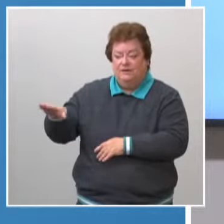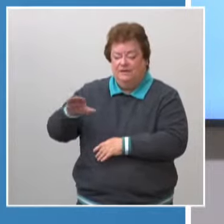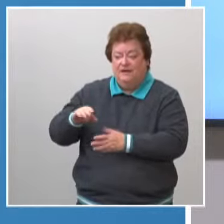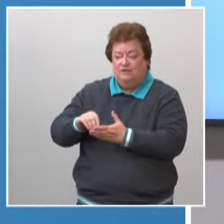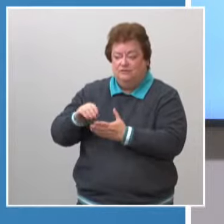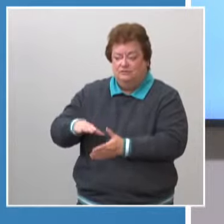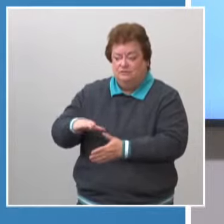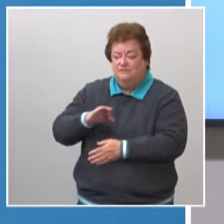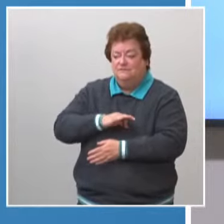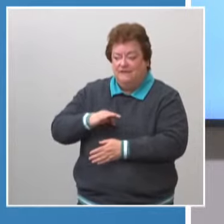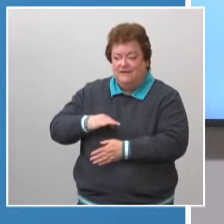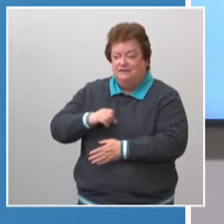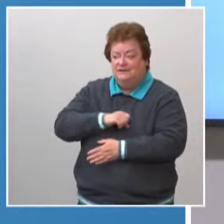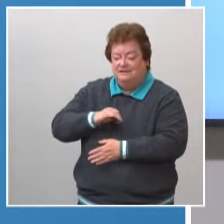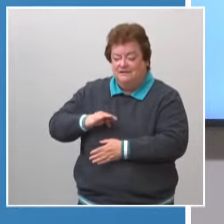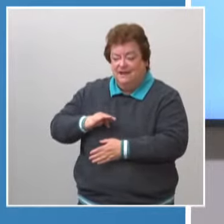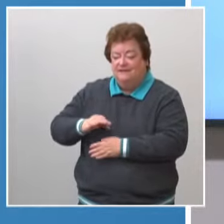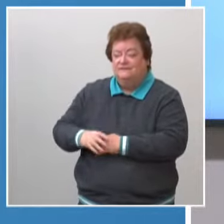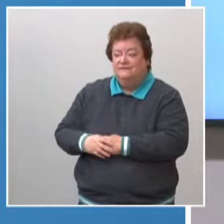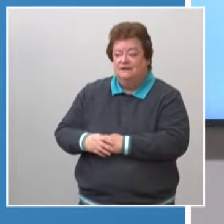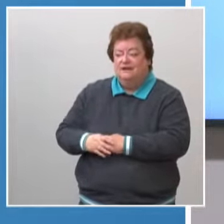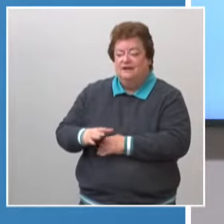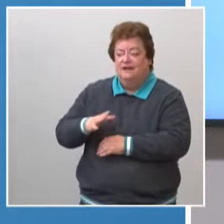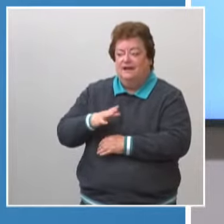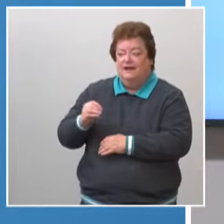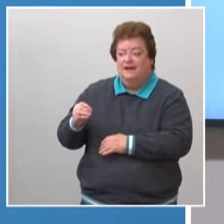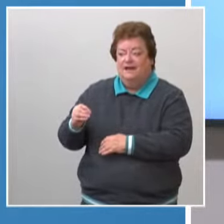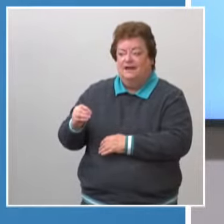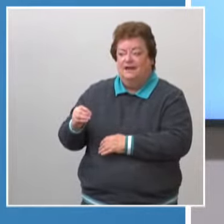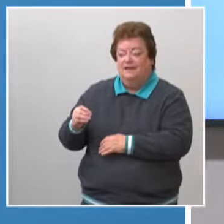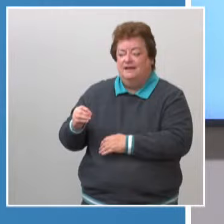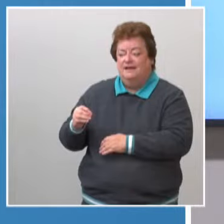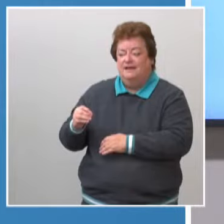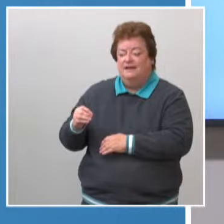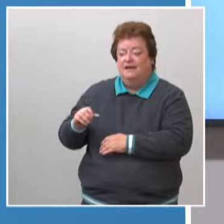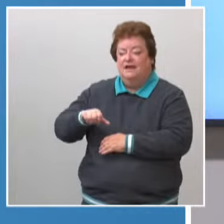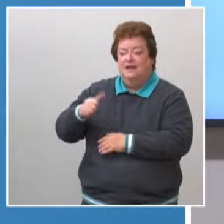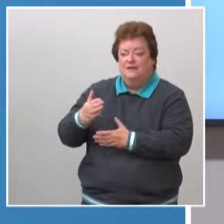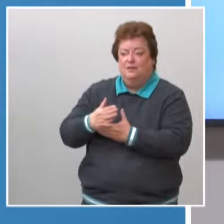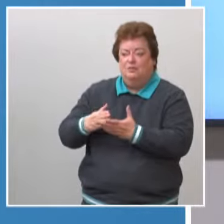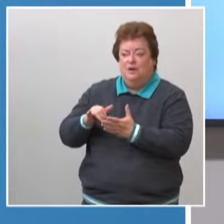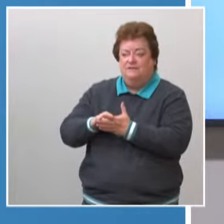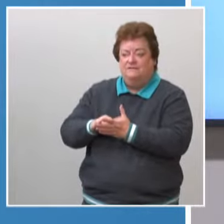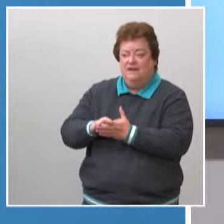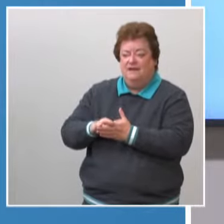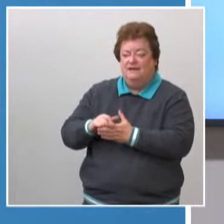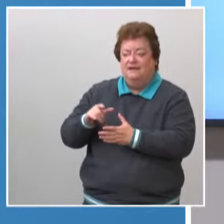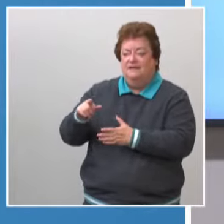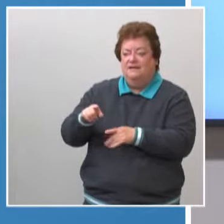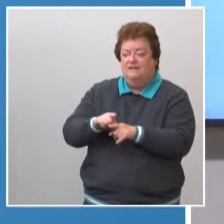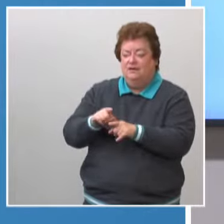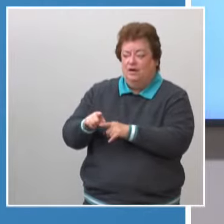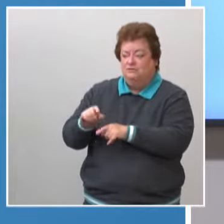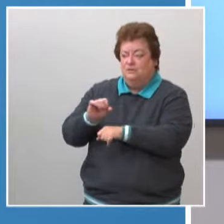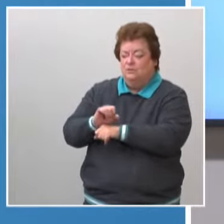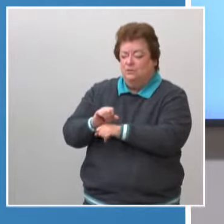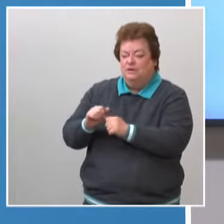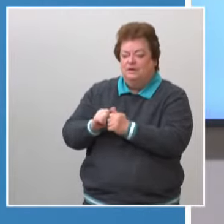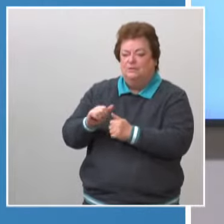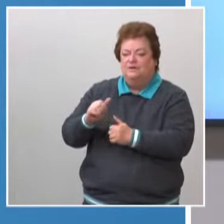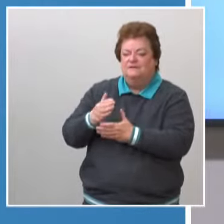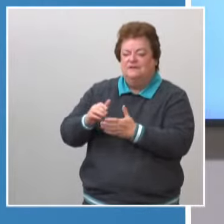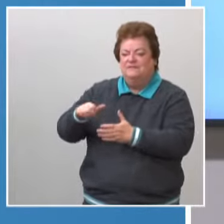student, faculty, and staff. And the other part of that is that they're also working with some of the